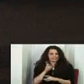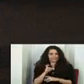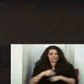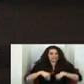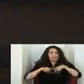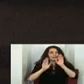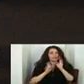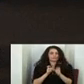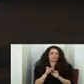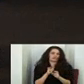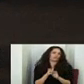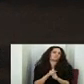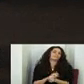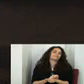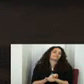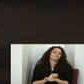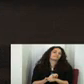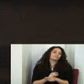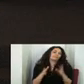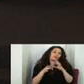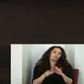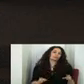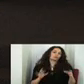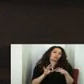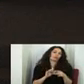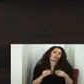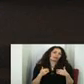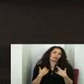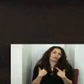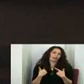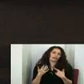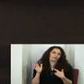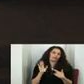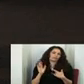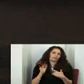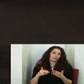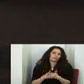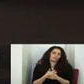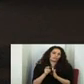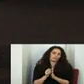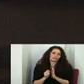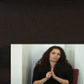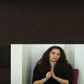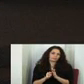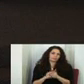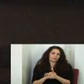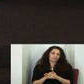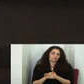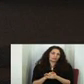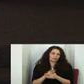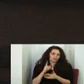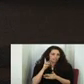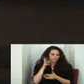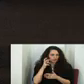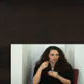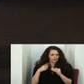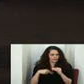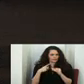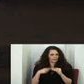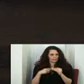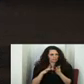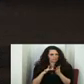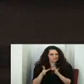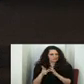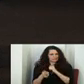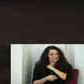up control. In the story that we had from the New Testament, from Luke's Gospel, we hear about Jesus being tempted